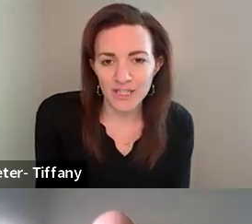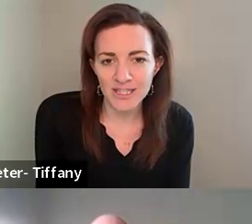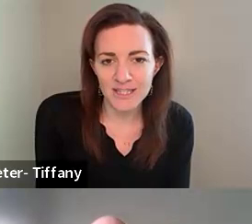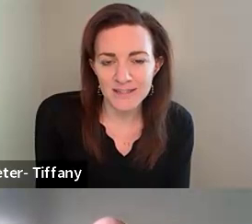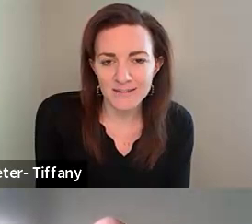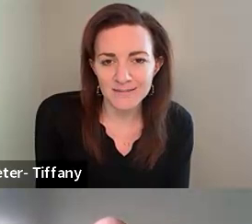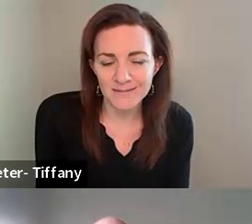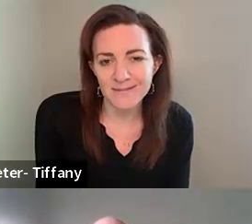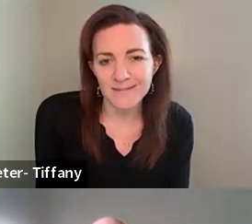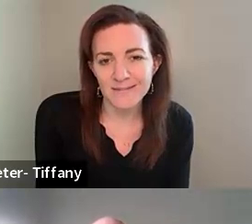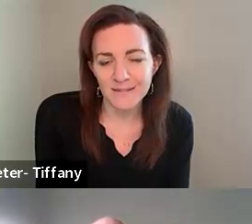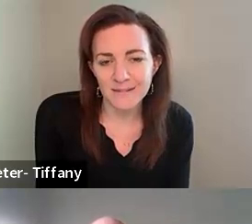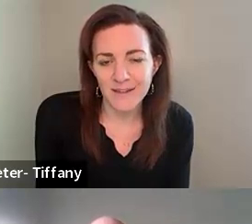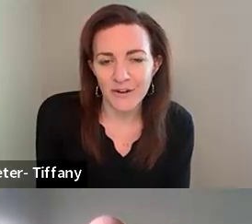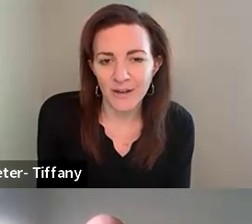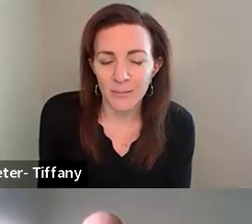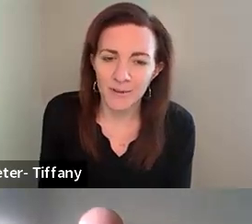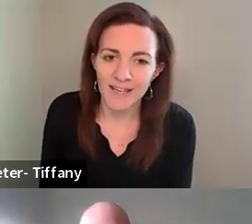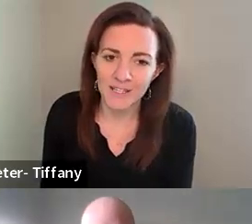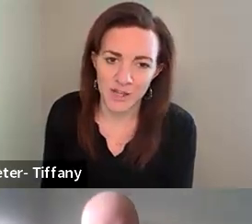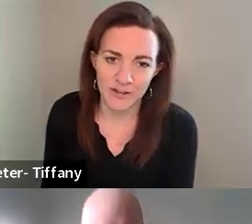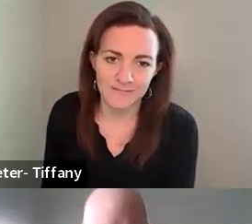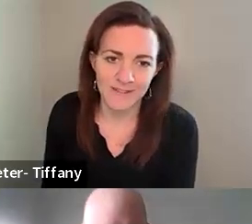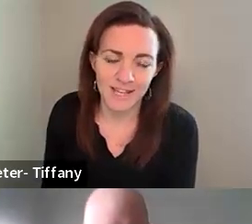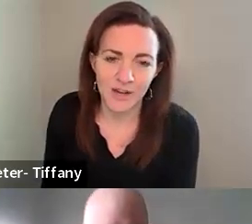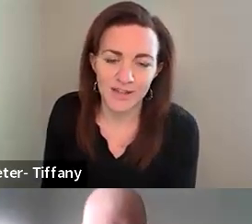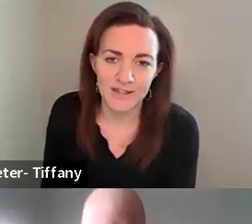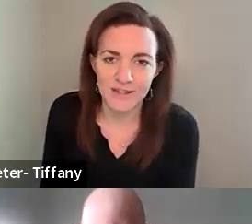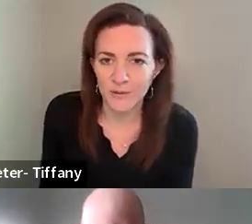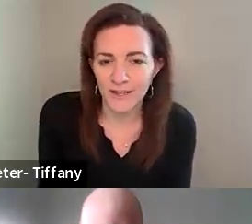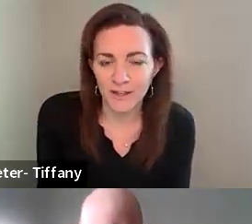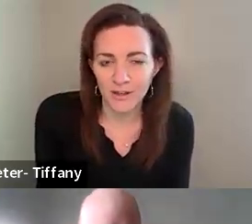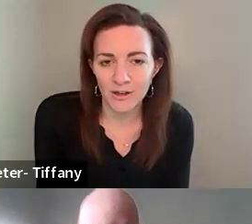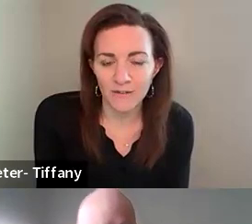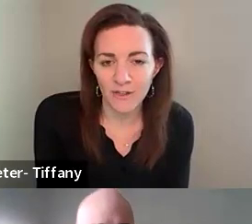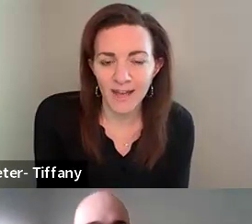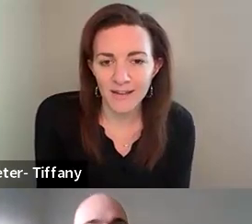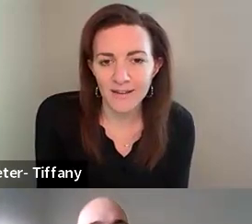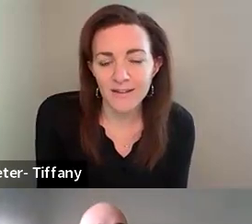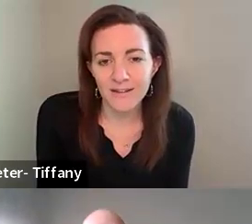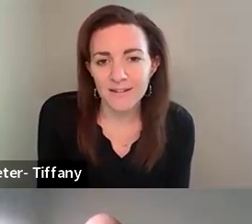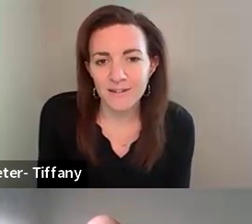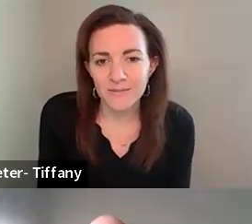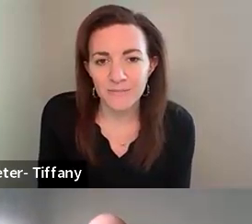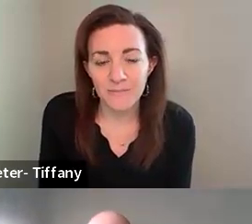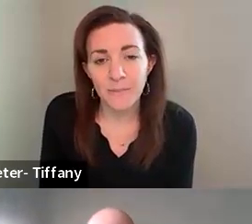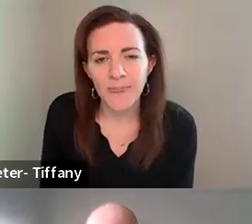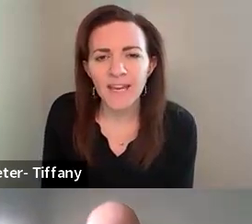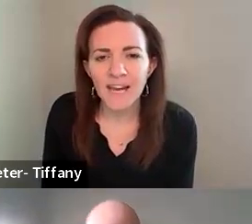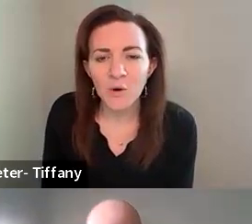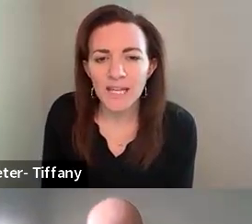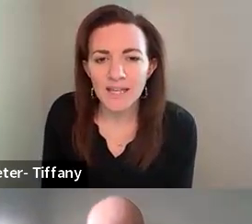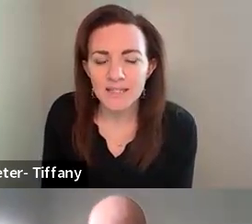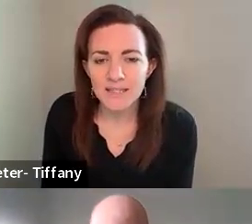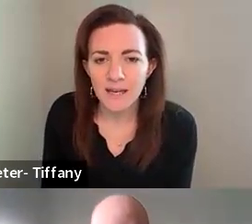and the Patriots, and they're going to play each other. Thank you guys for playing along for that.